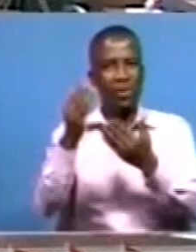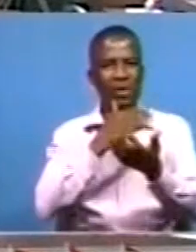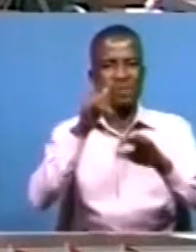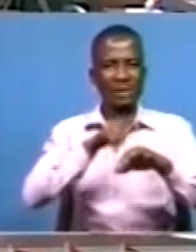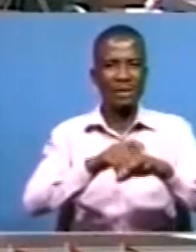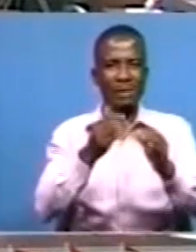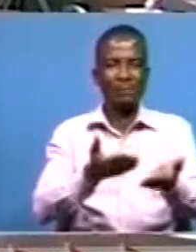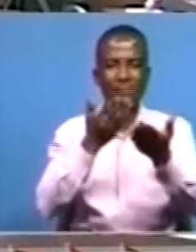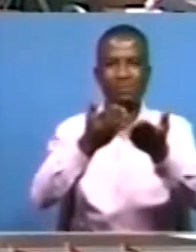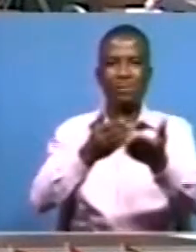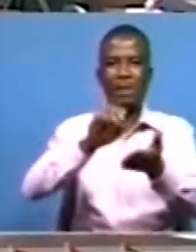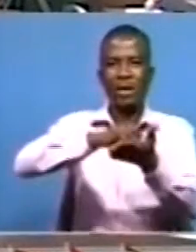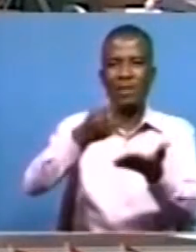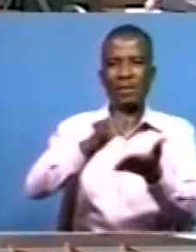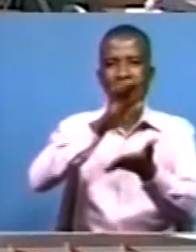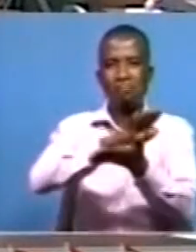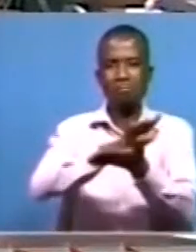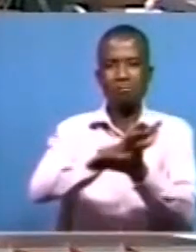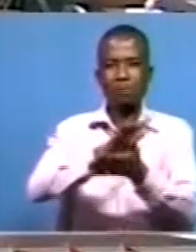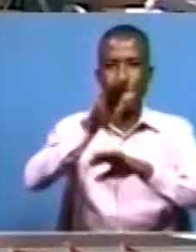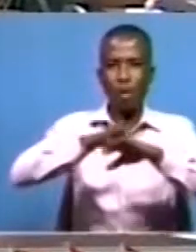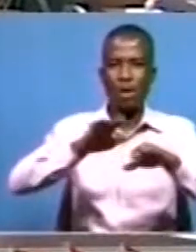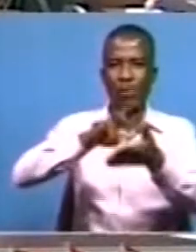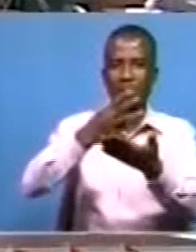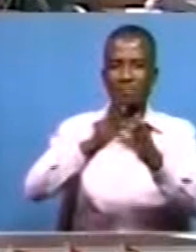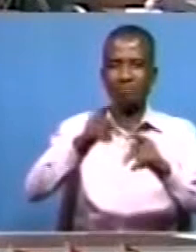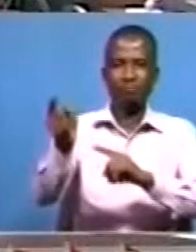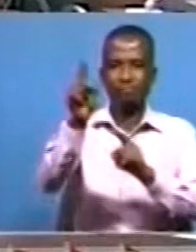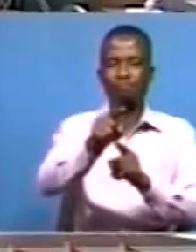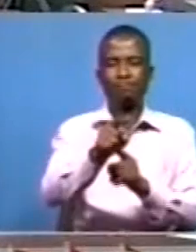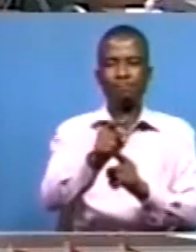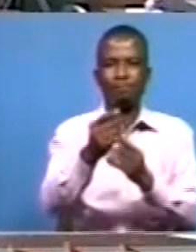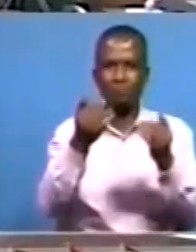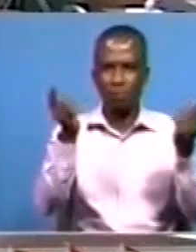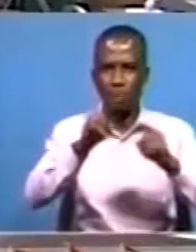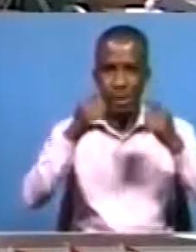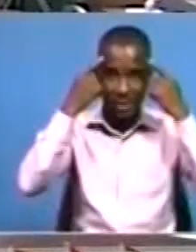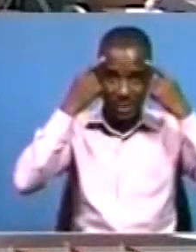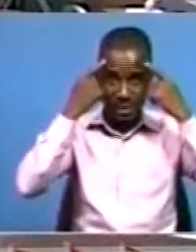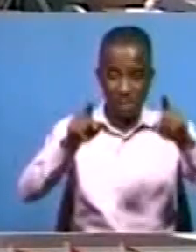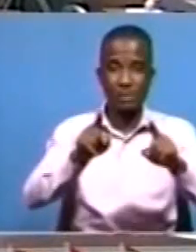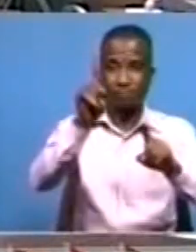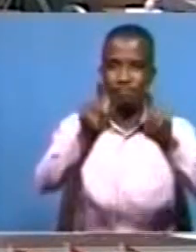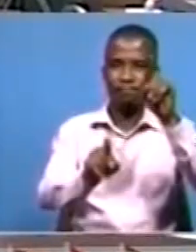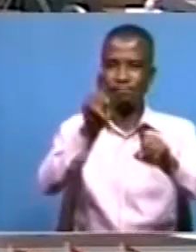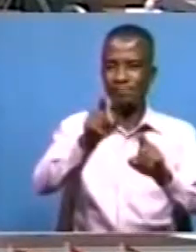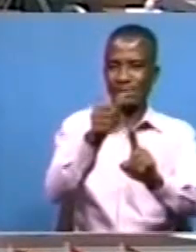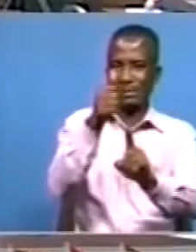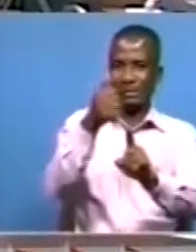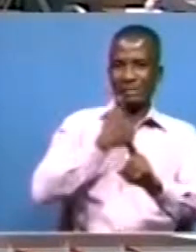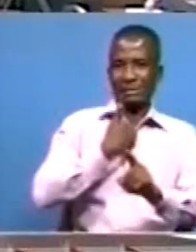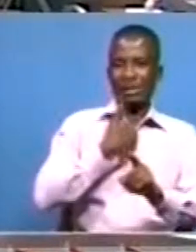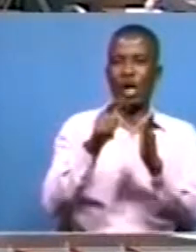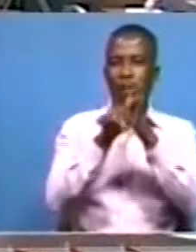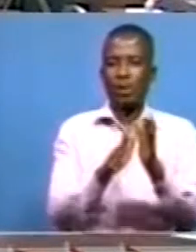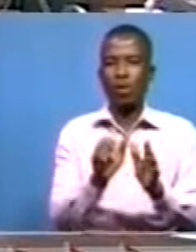the presentation of evidence by the party calling the witness. When such a witness is cross-examined by his own lawyer or by